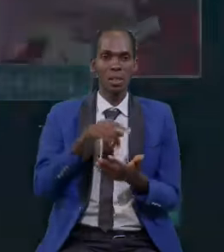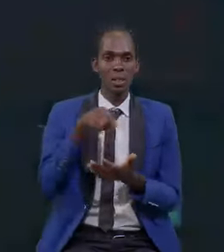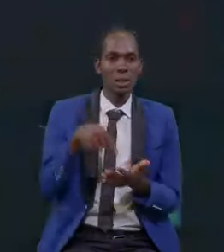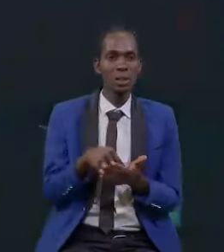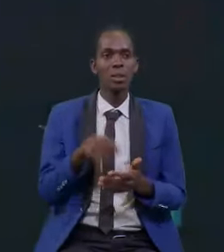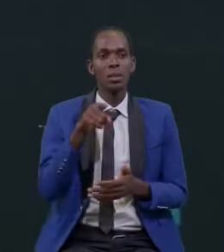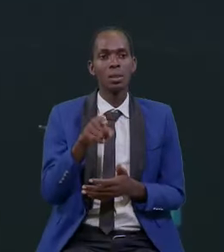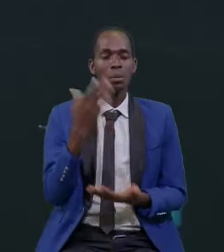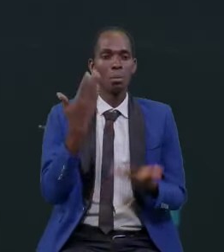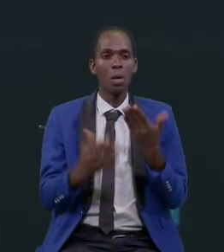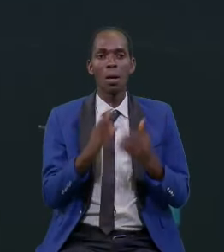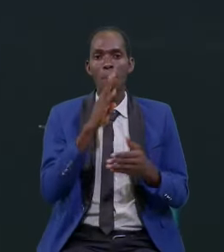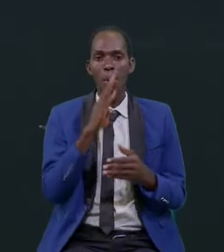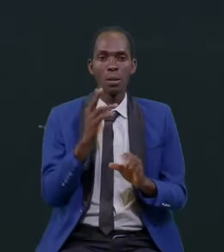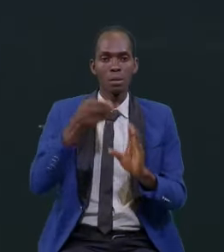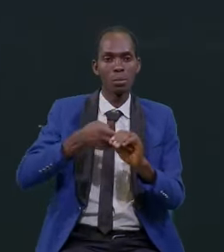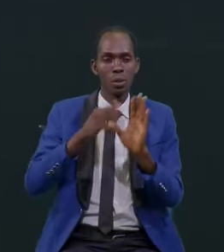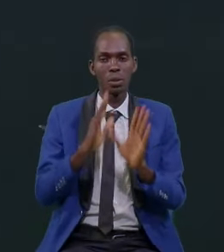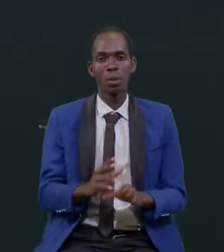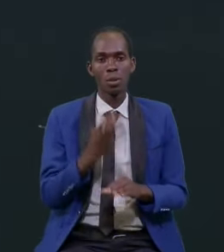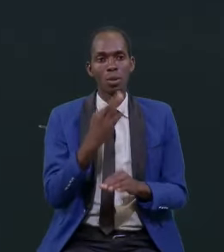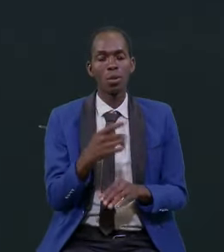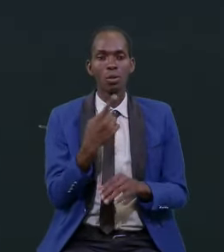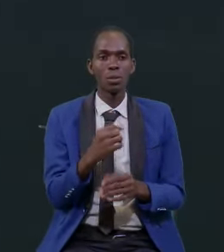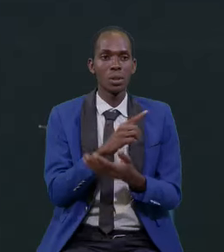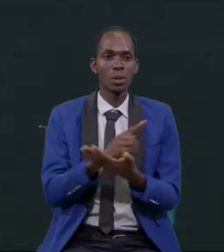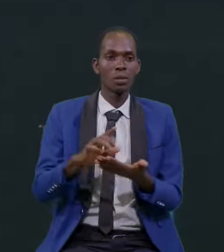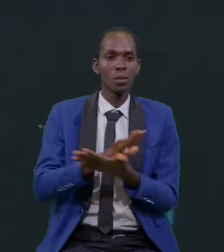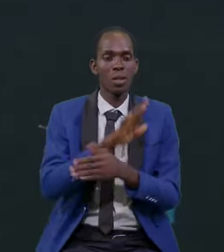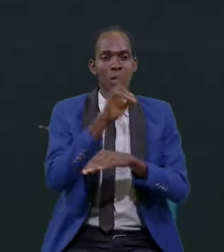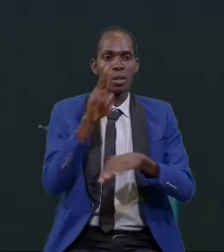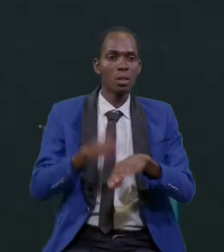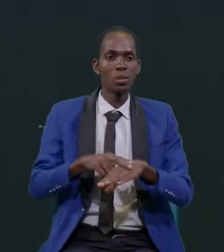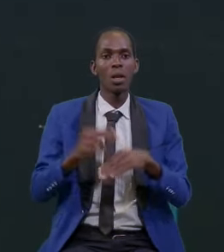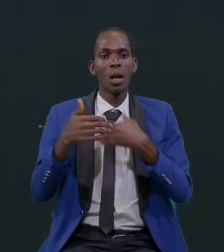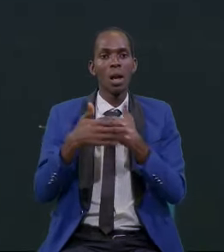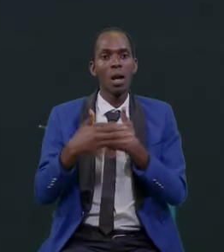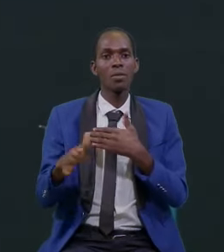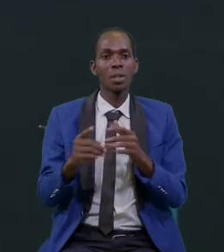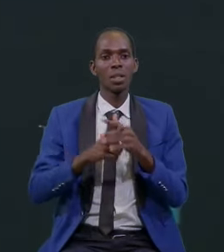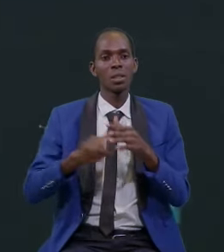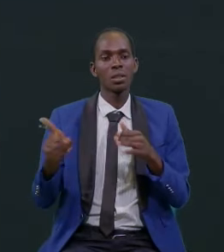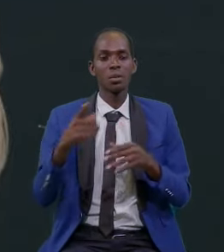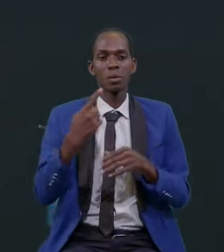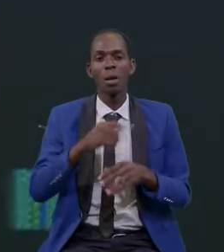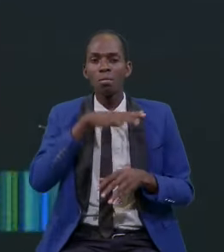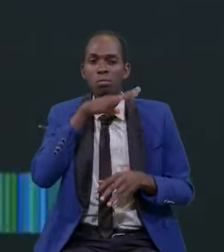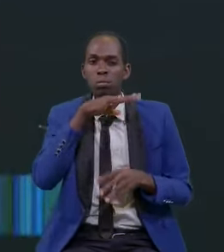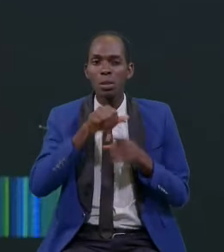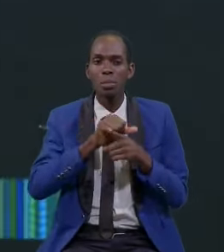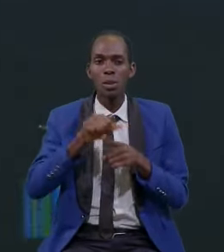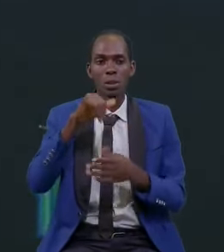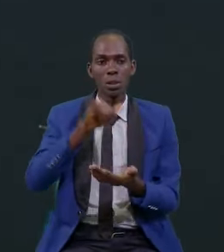partakers of the divine nature, having escaped the corruption that is in the